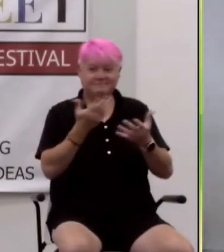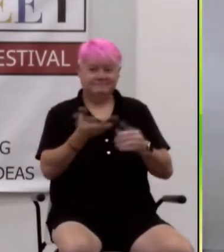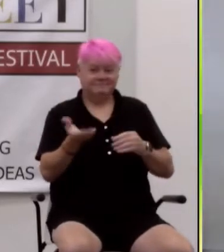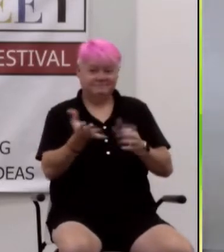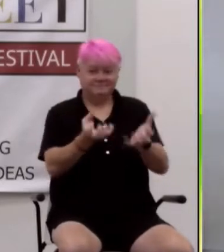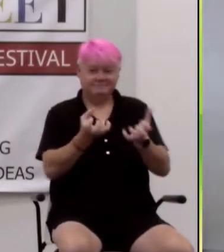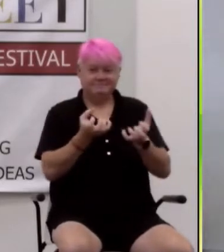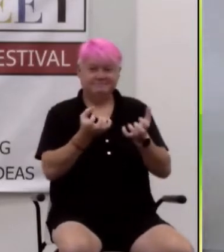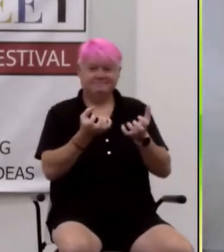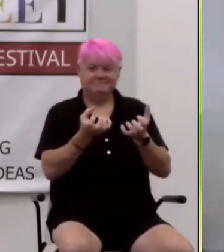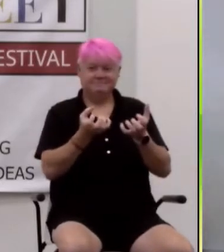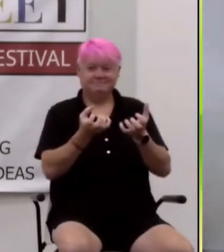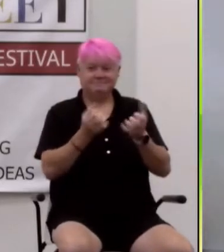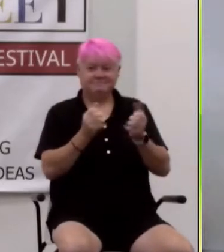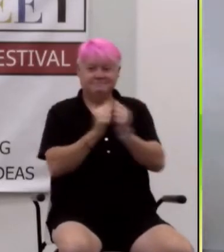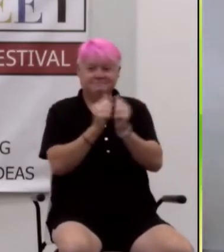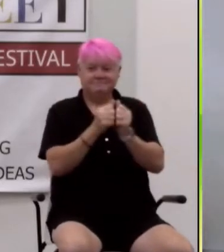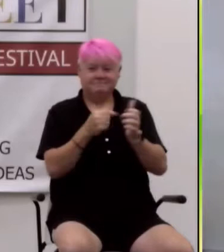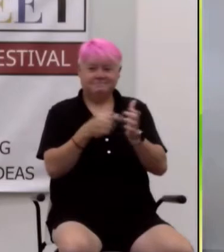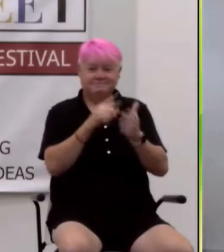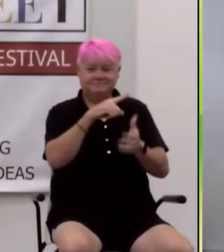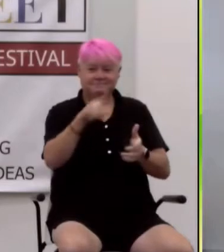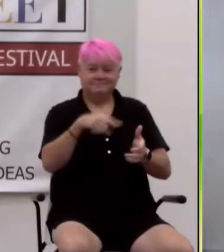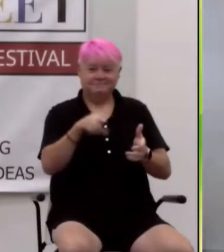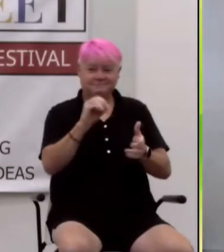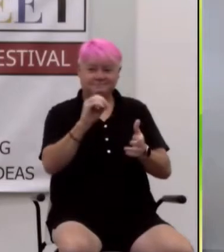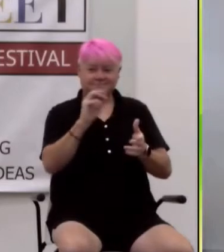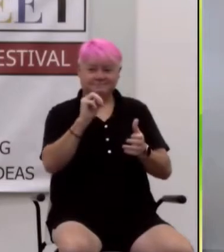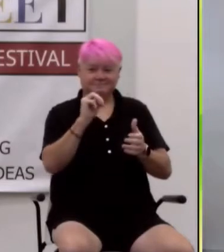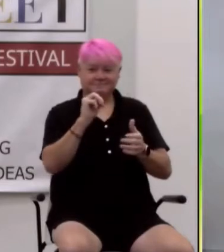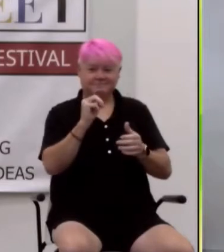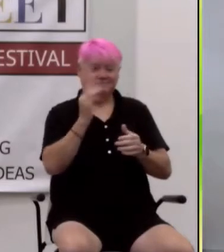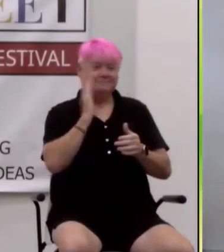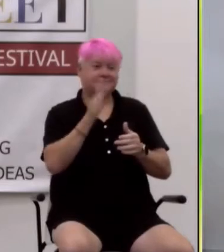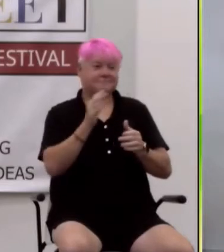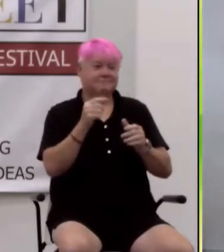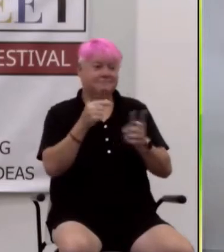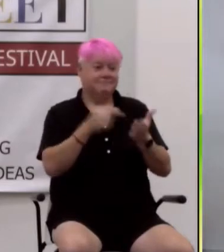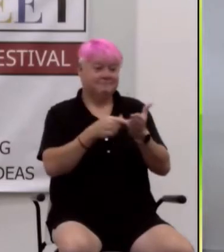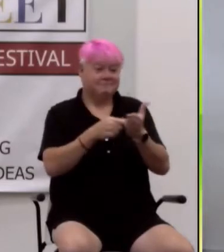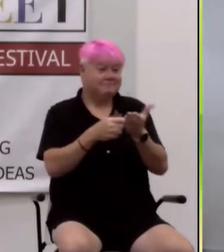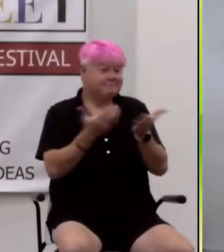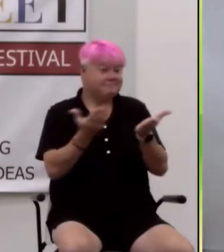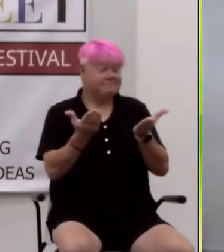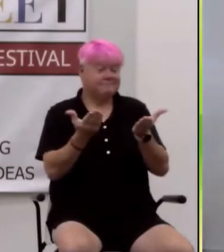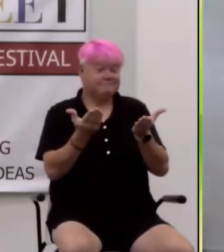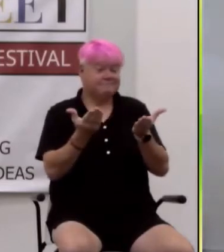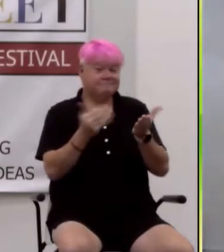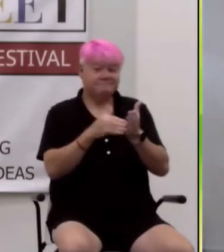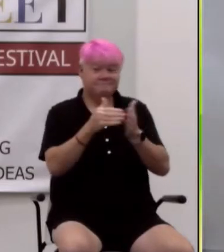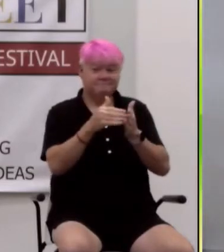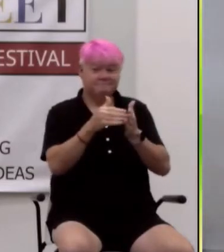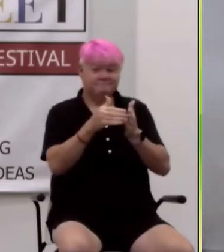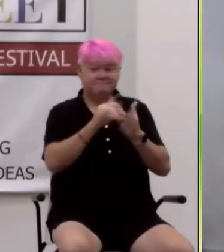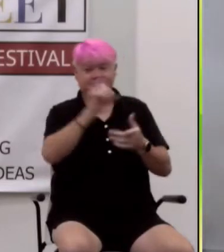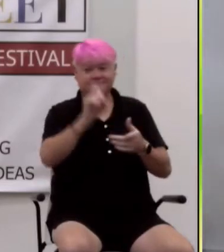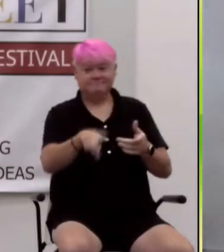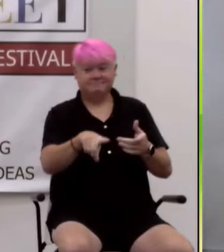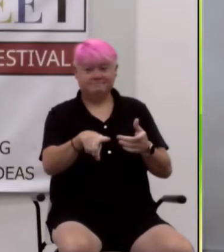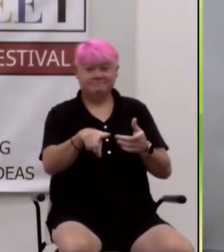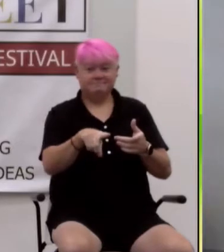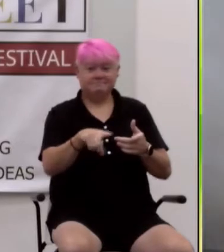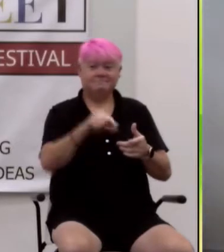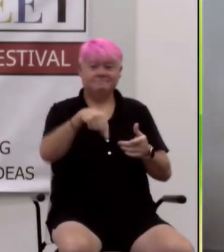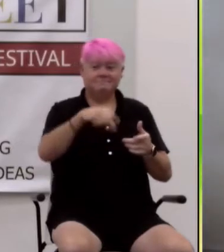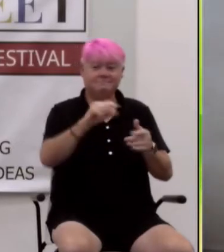do with this Zoom meeting, because quite often with these things, there will be questions or a Q&A